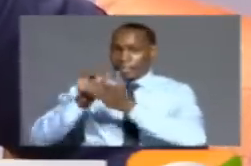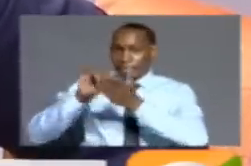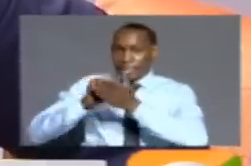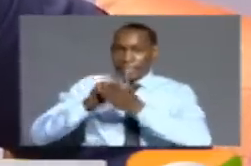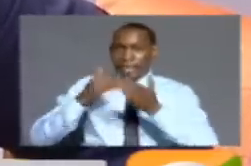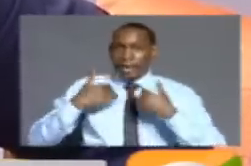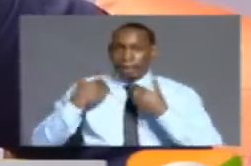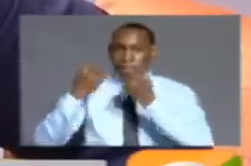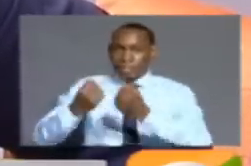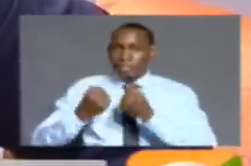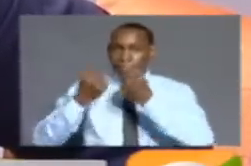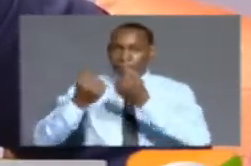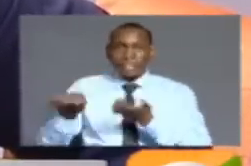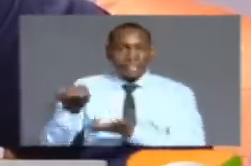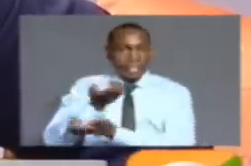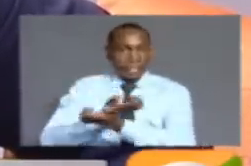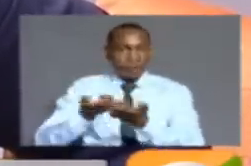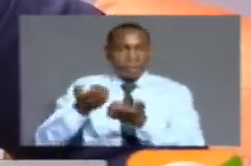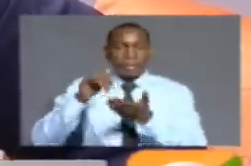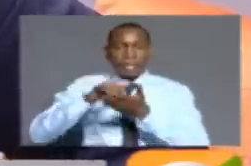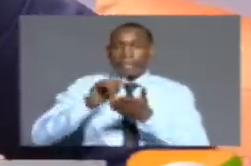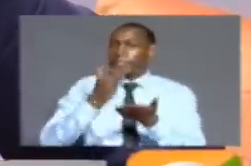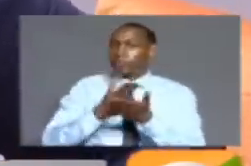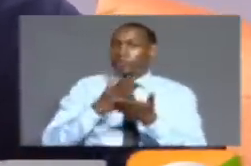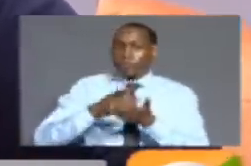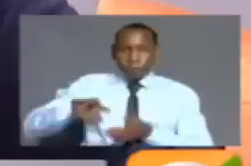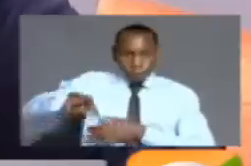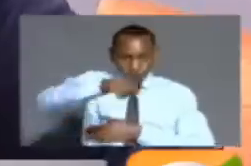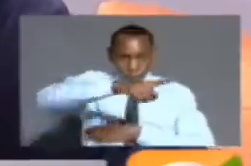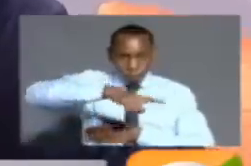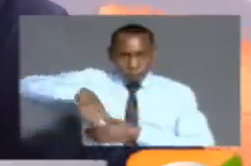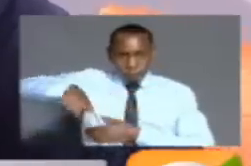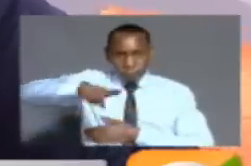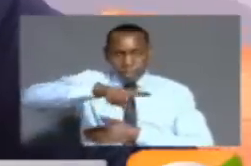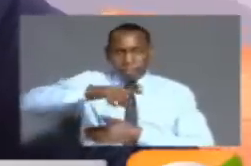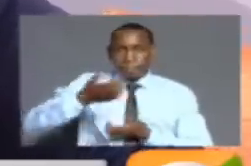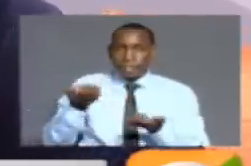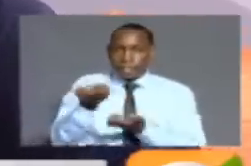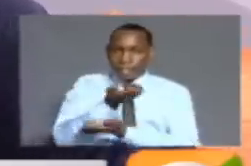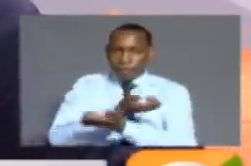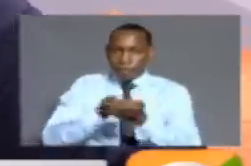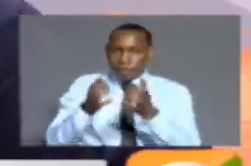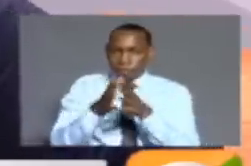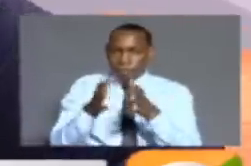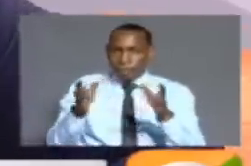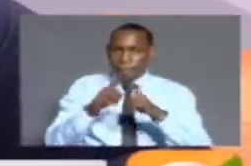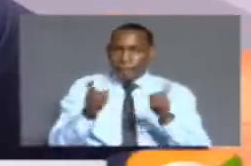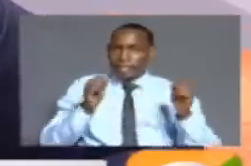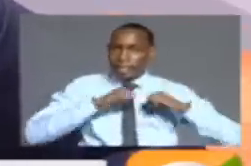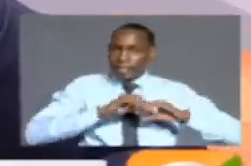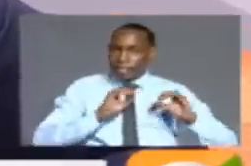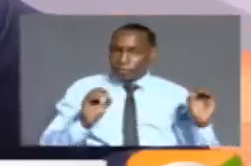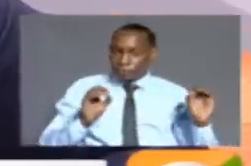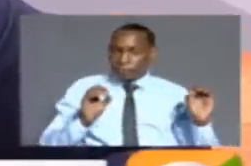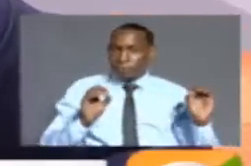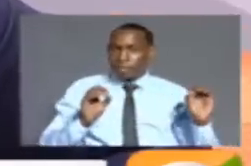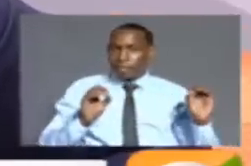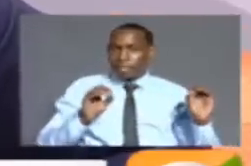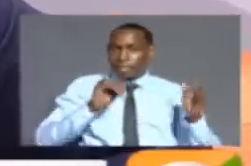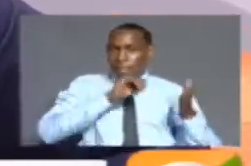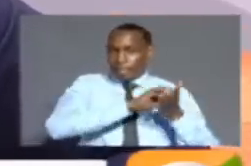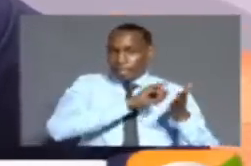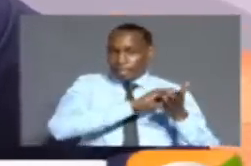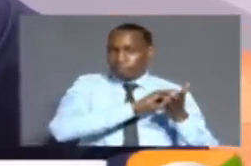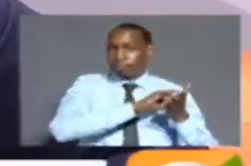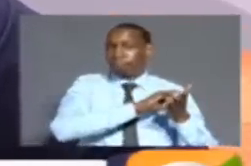bringing stability in this economy and making sure that we grow as an economy. What I don't agree with is on the